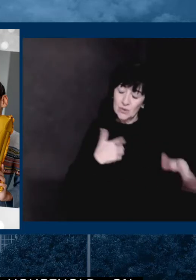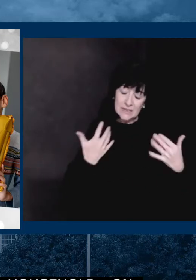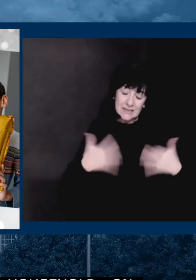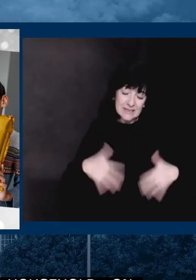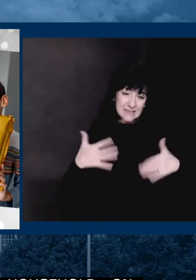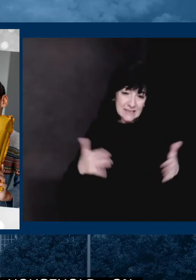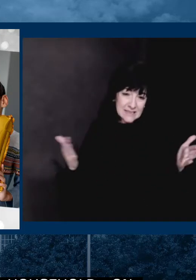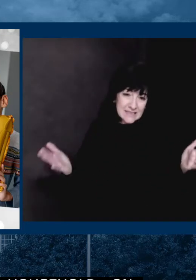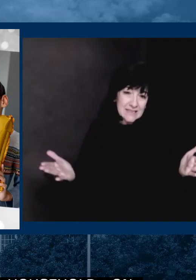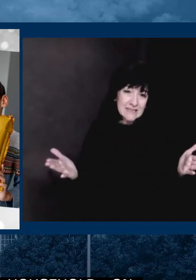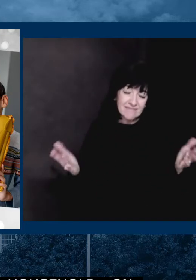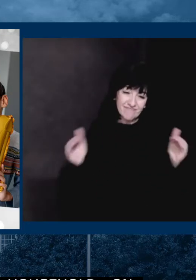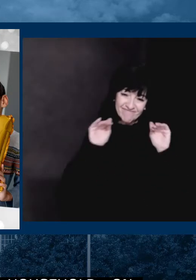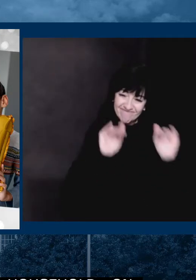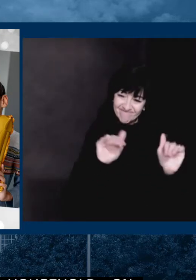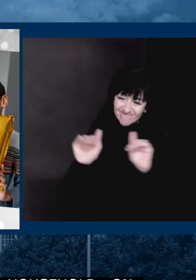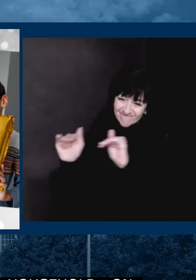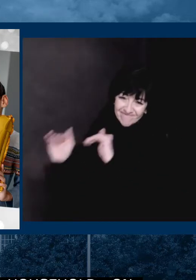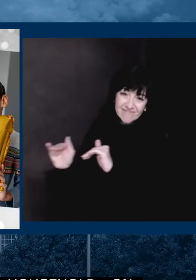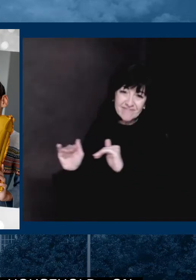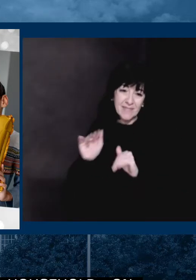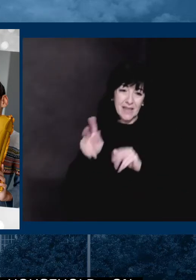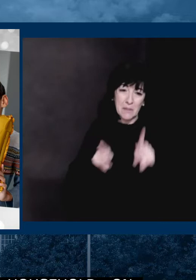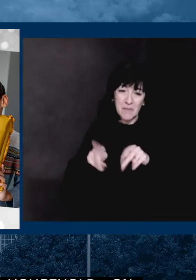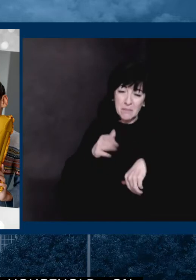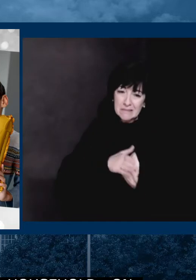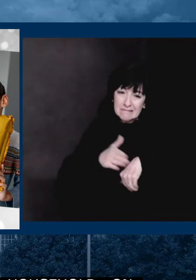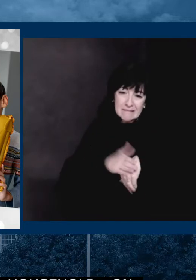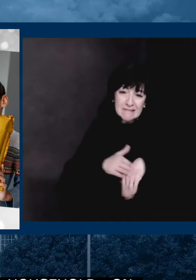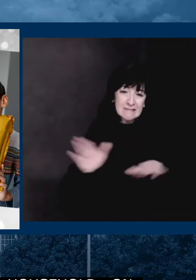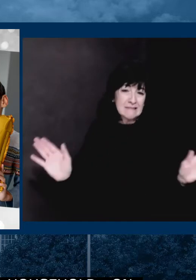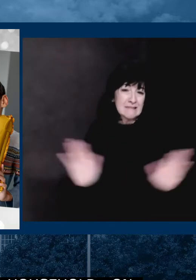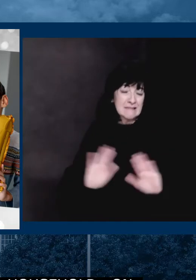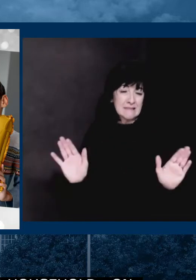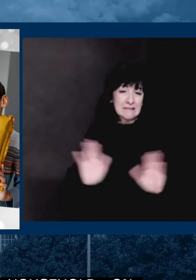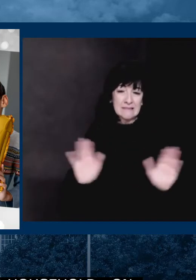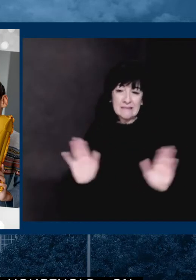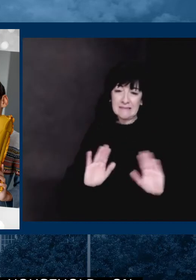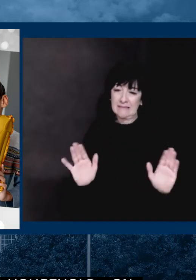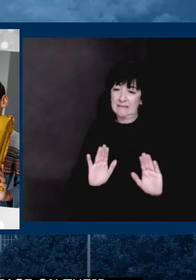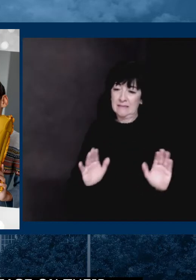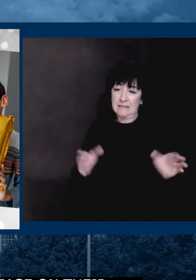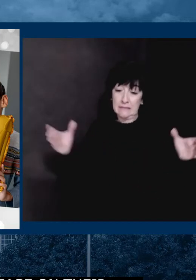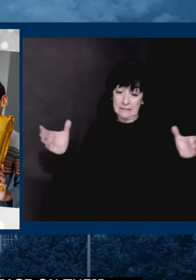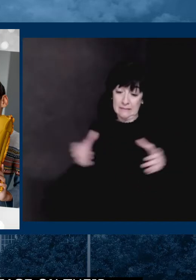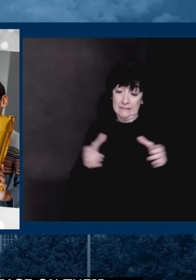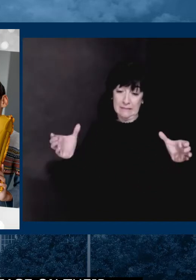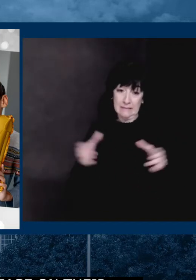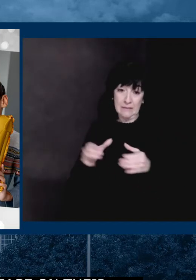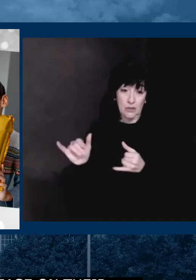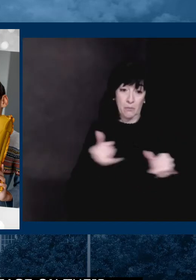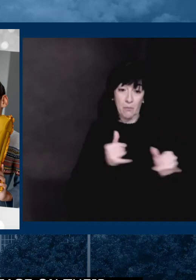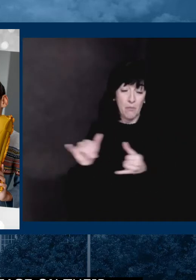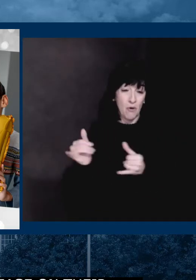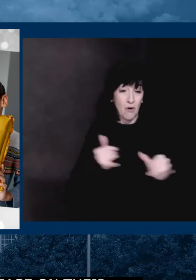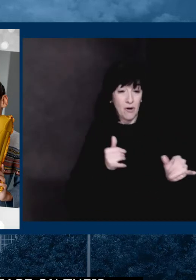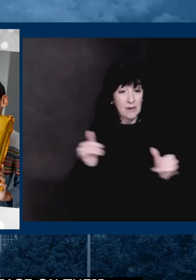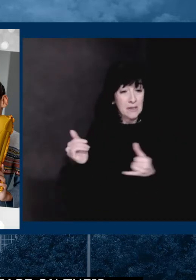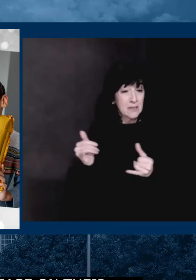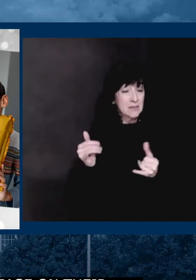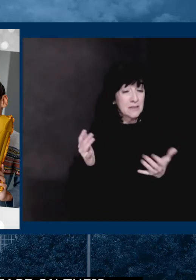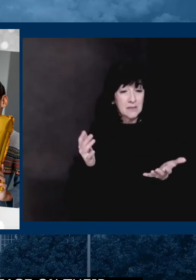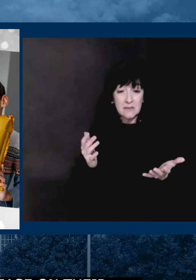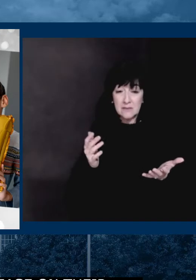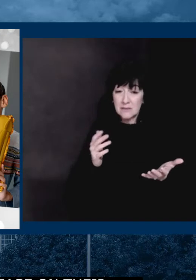in-person celebrations at this point. If you have come together with individuals, please make sure